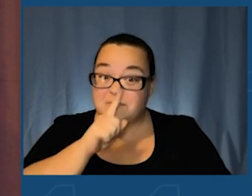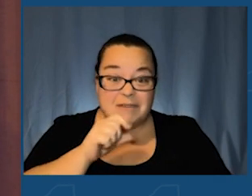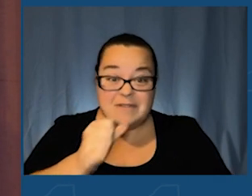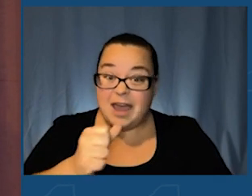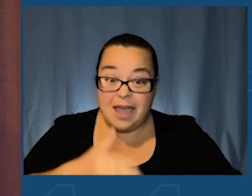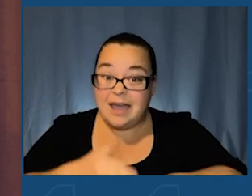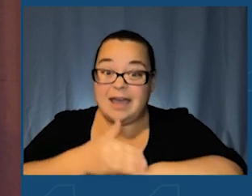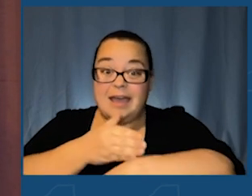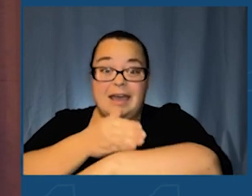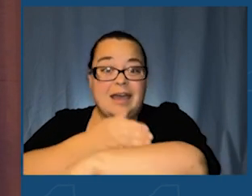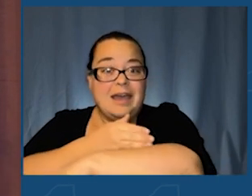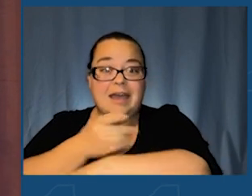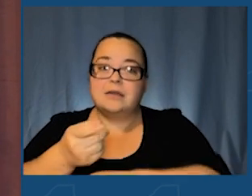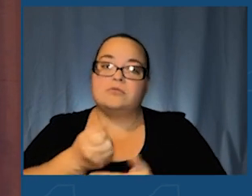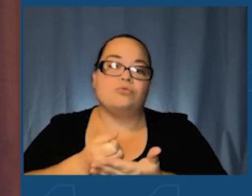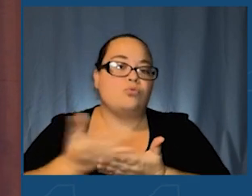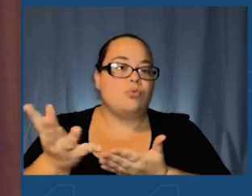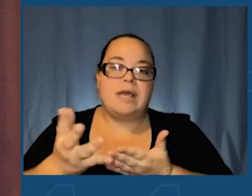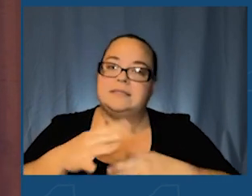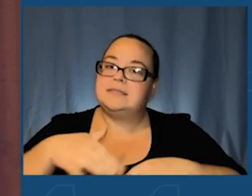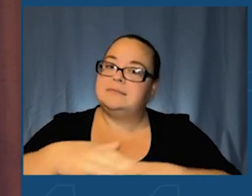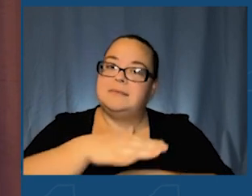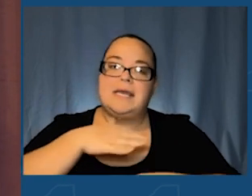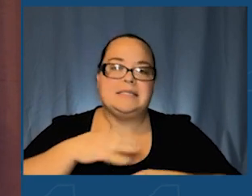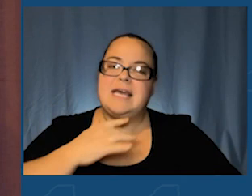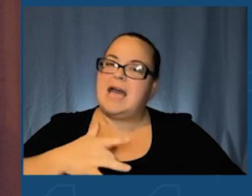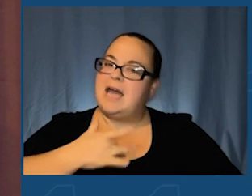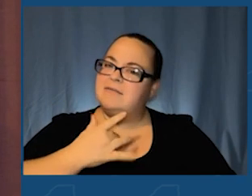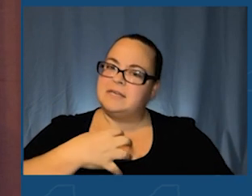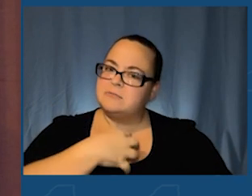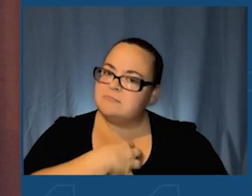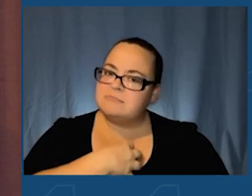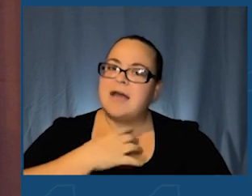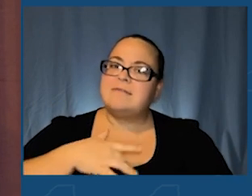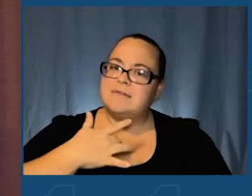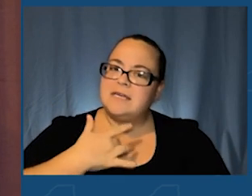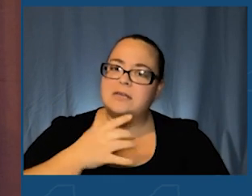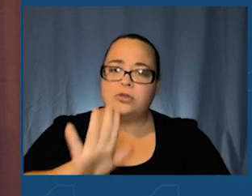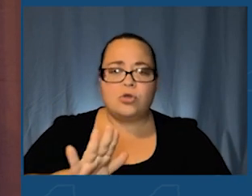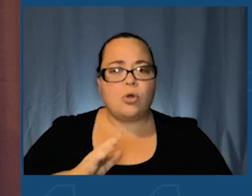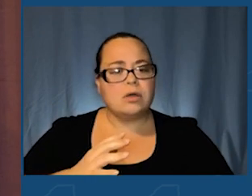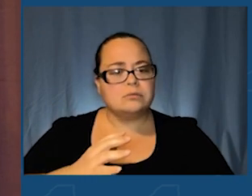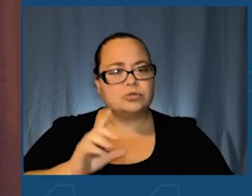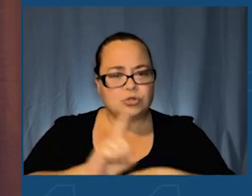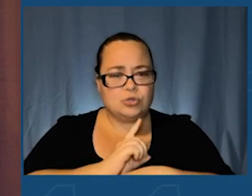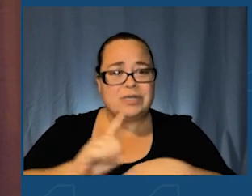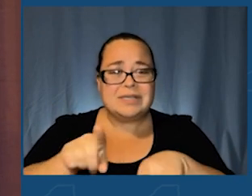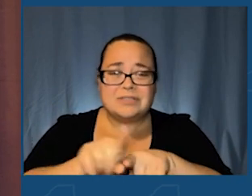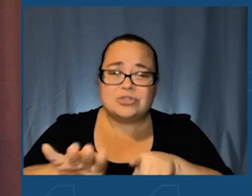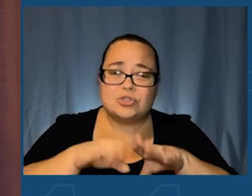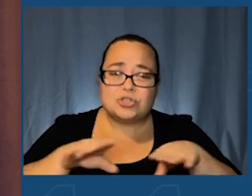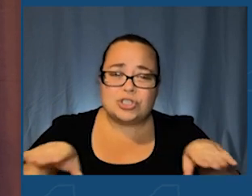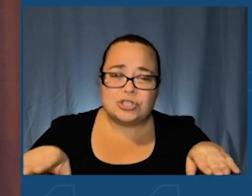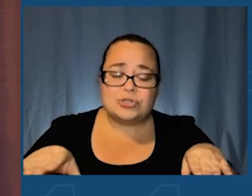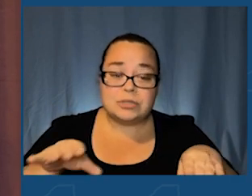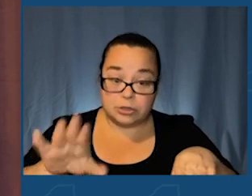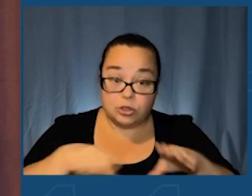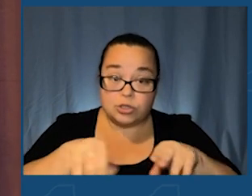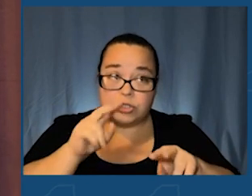core. So you have to fulfill your responsibilities, your civic duties, but also to your children, because your children are watching what you